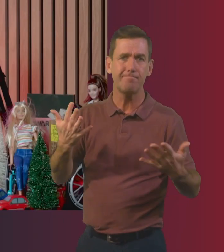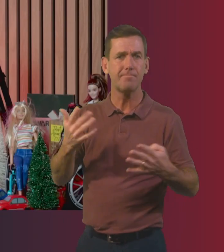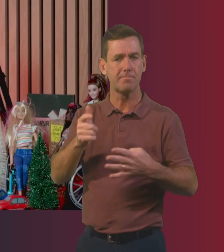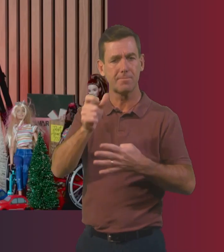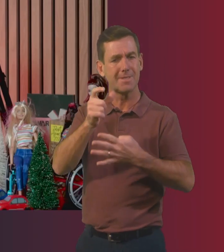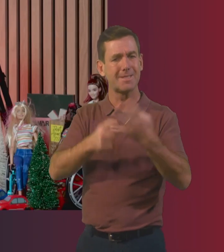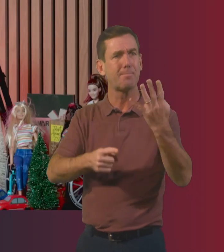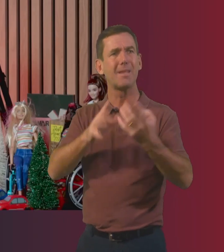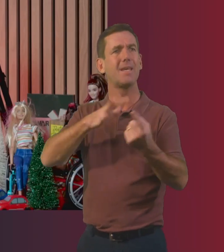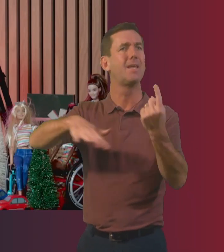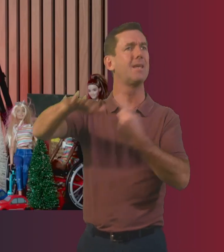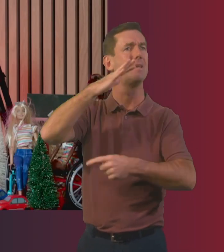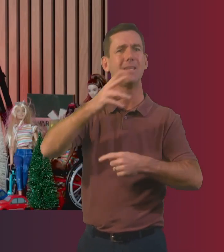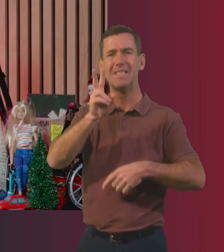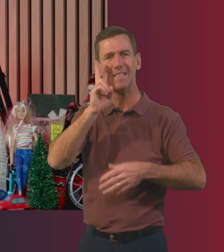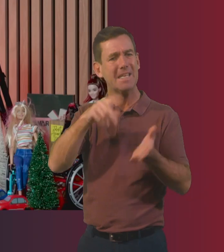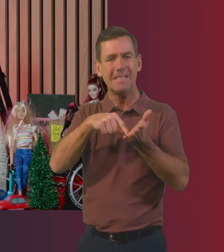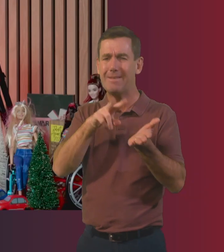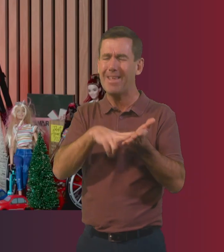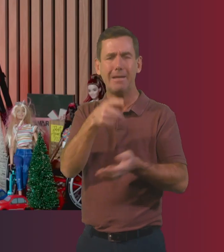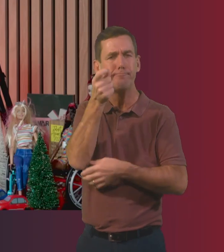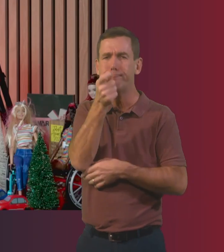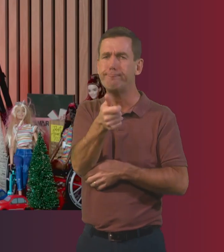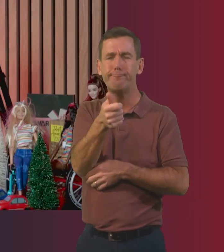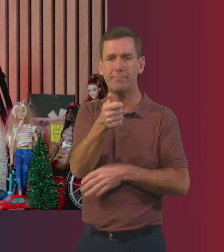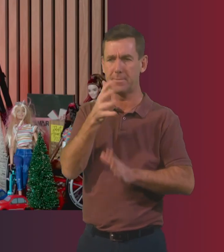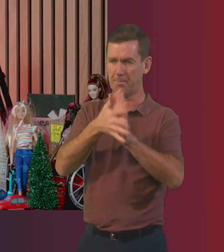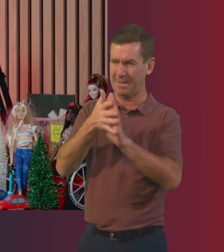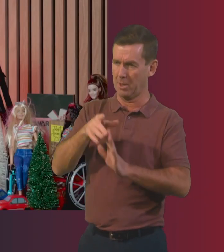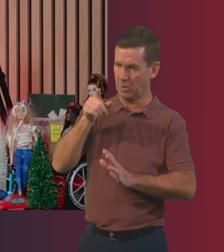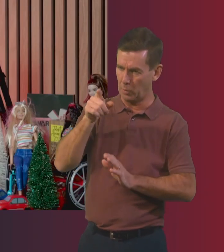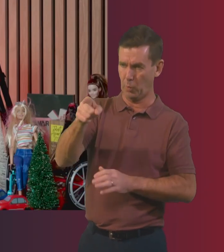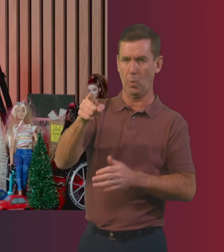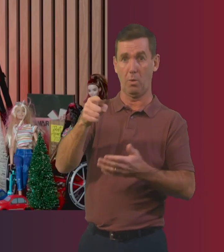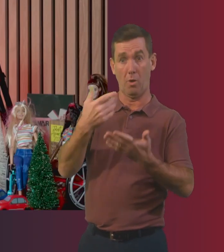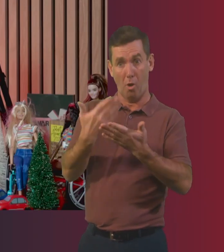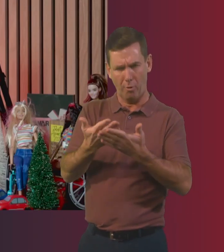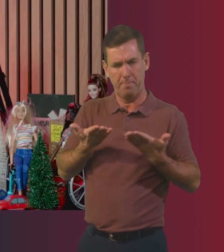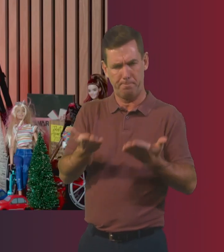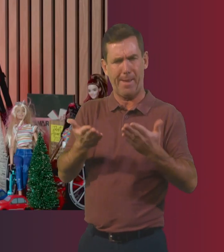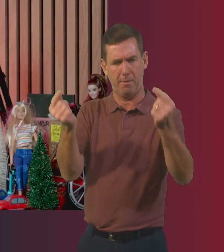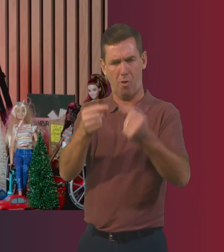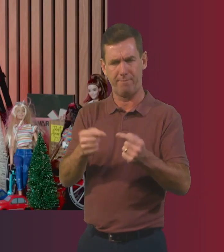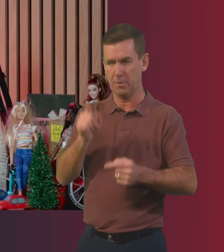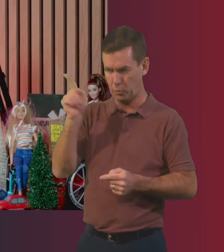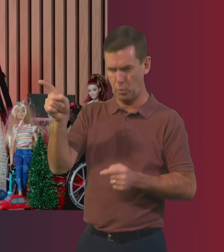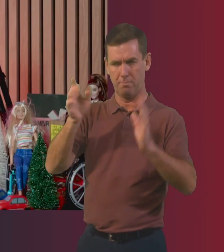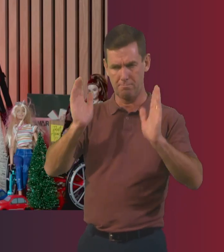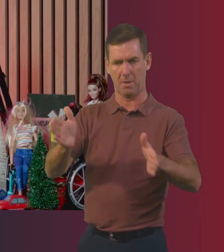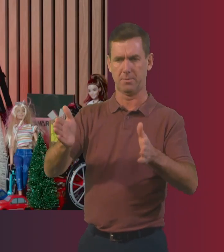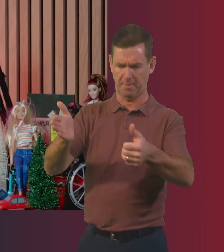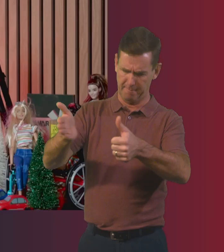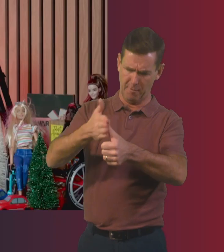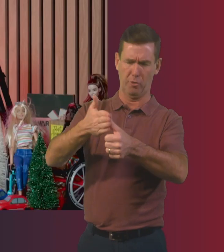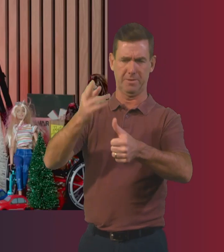in the mainstream still on television, it's as though we have to shoulder that responsibility. Like, you're the first deaf